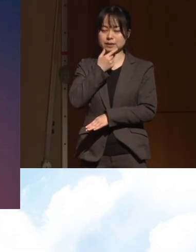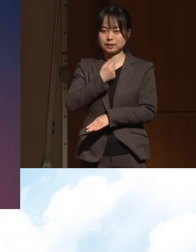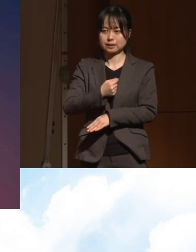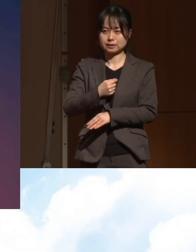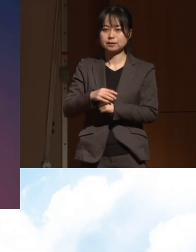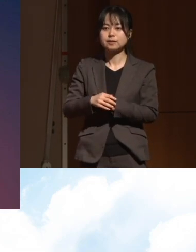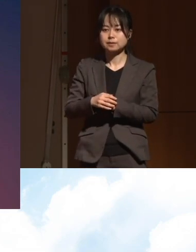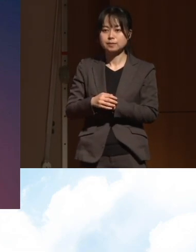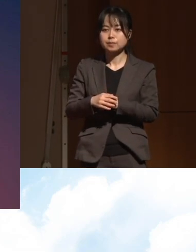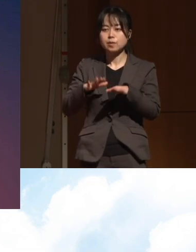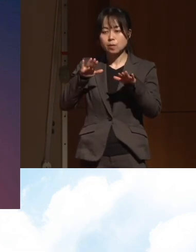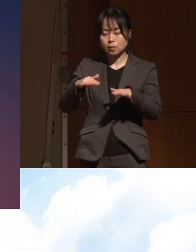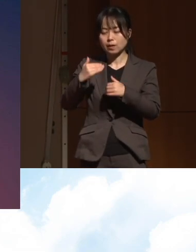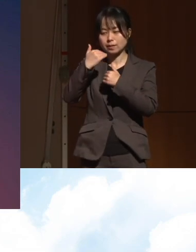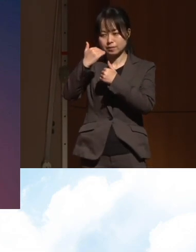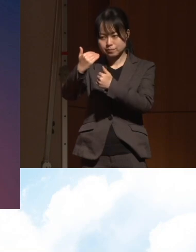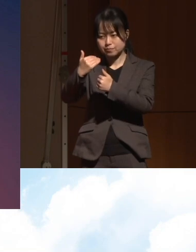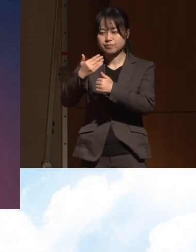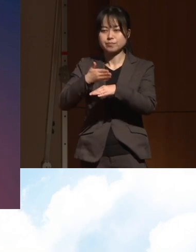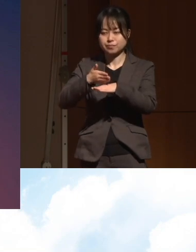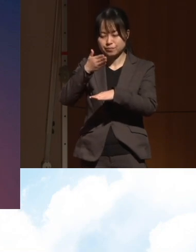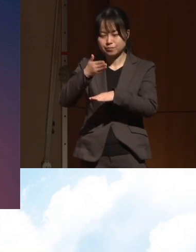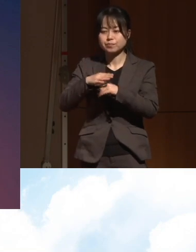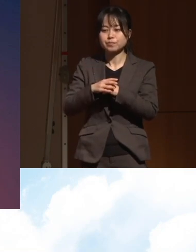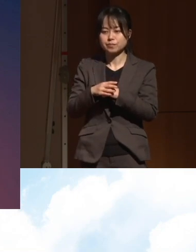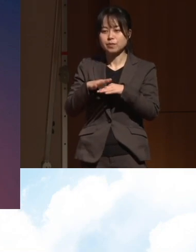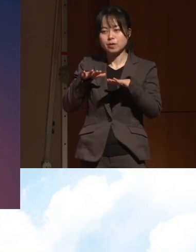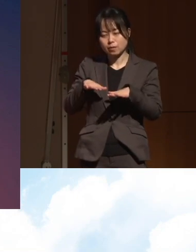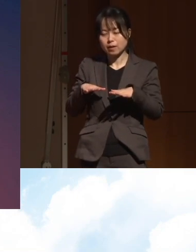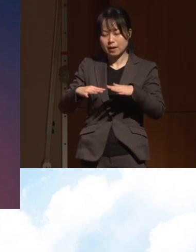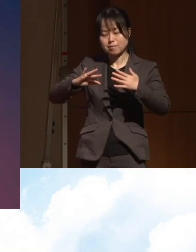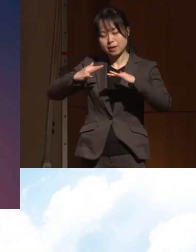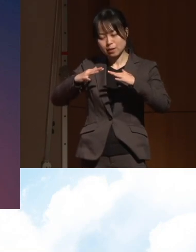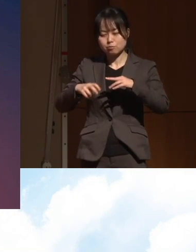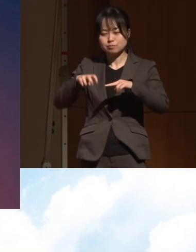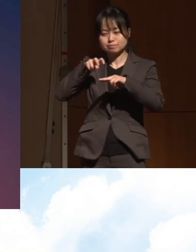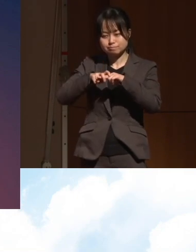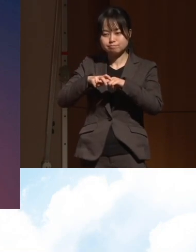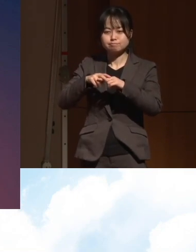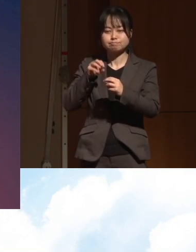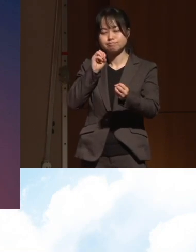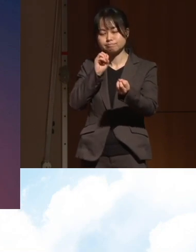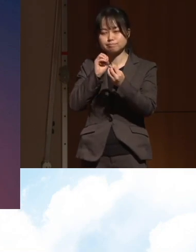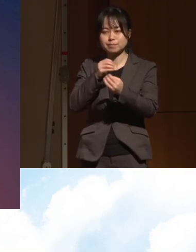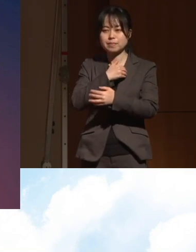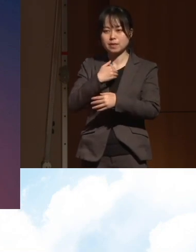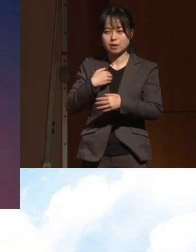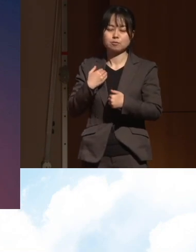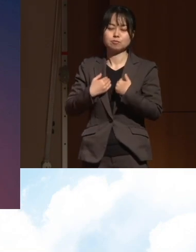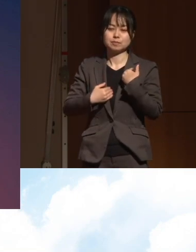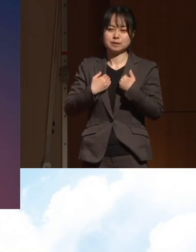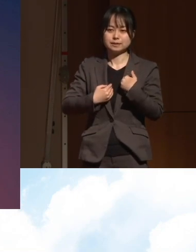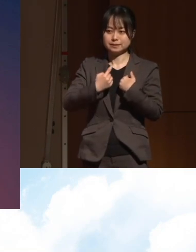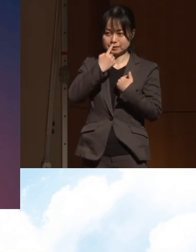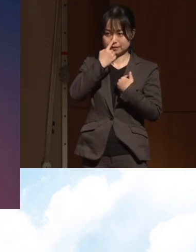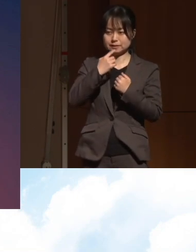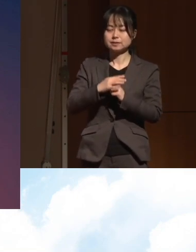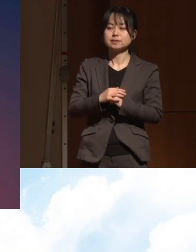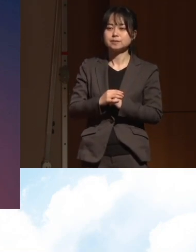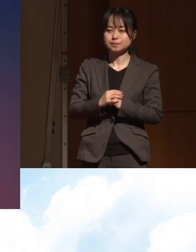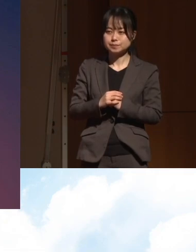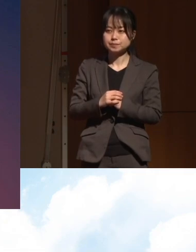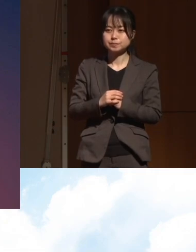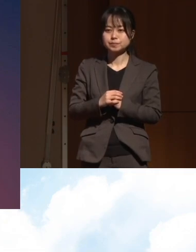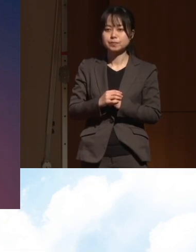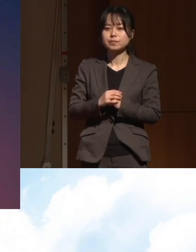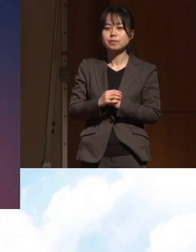the panel today, and to extend my congratulations, CEPI's congratulations, for a tremendous record of